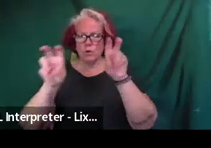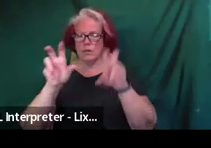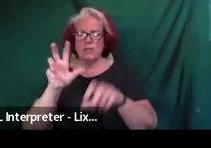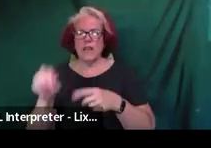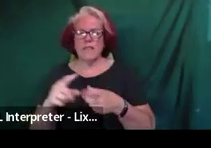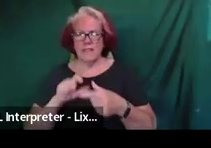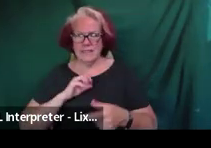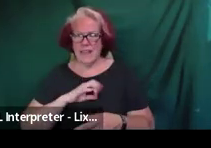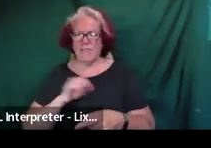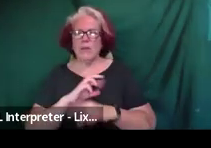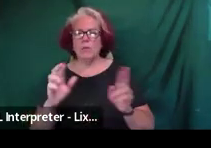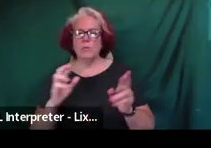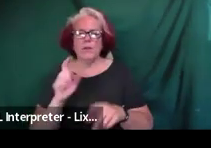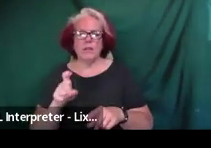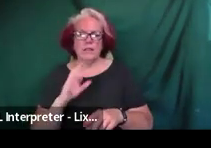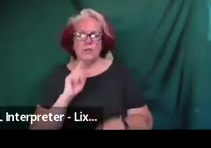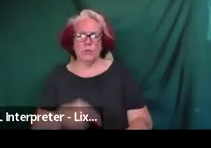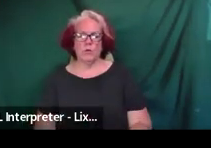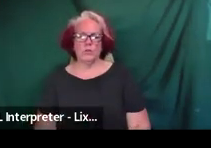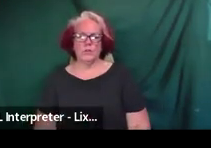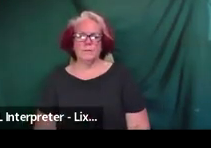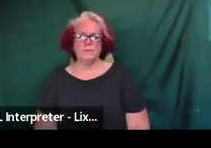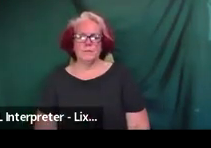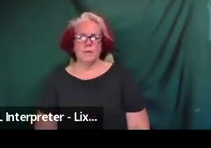the necessary reports that will